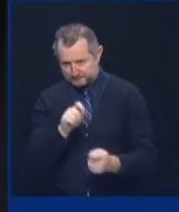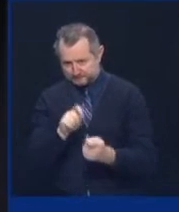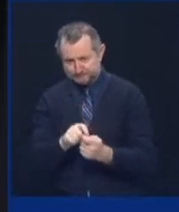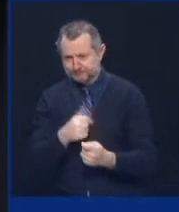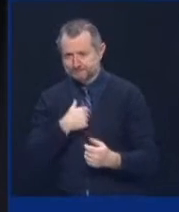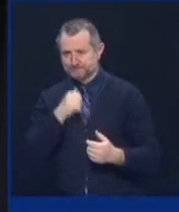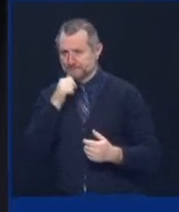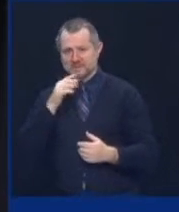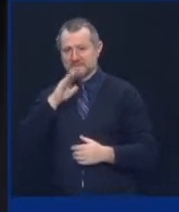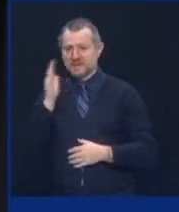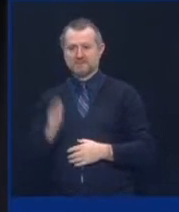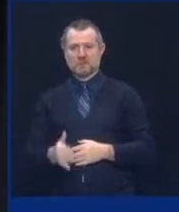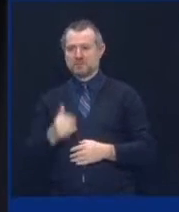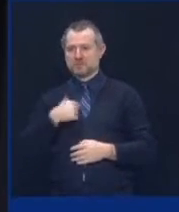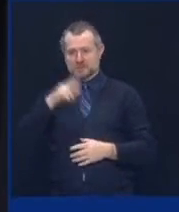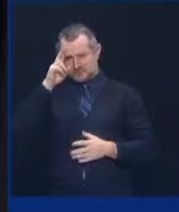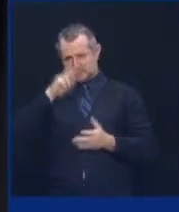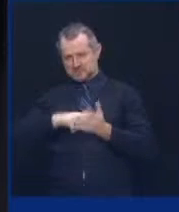restroom.